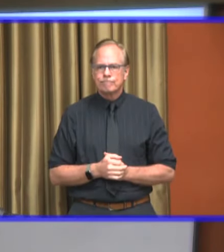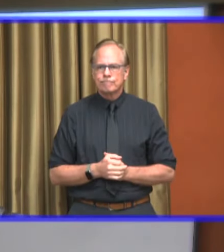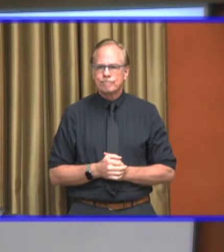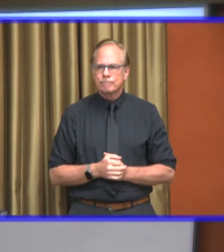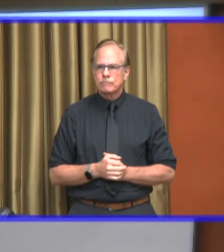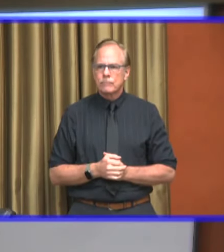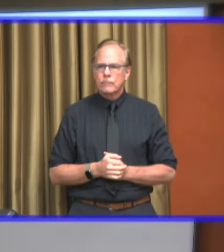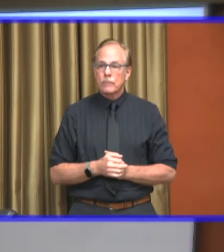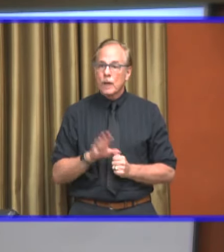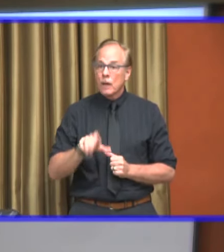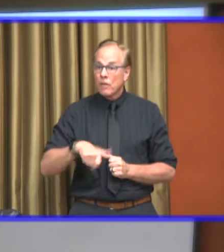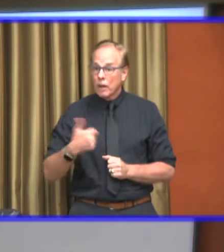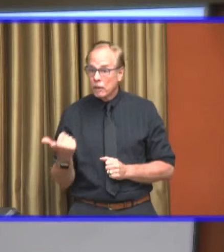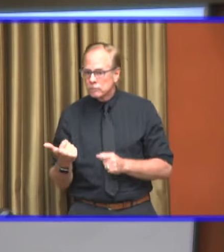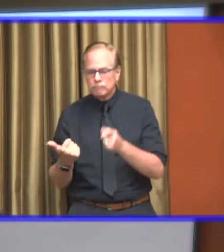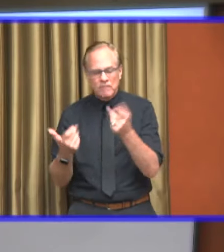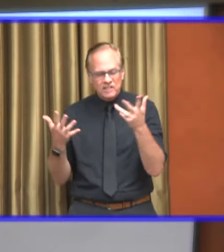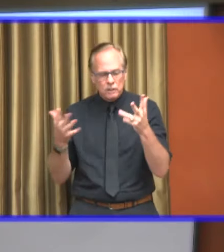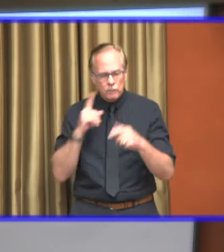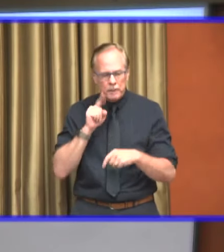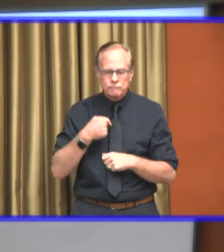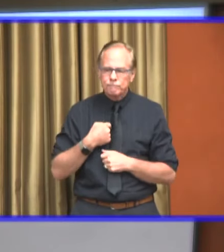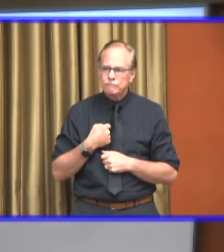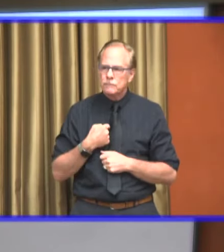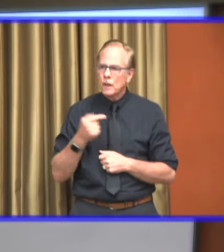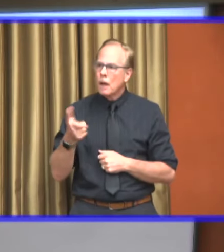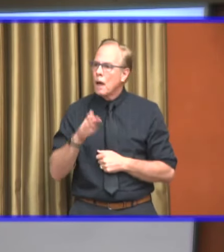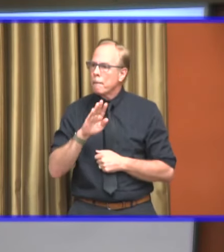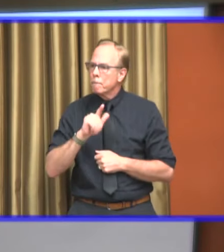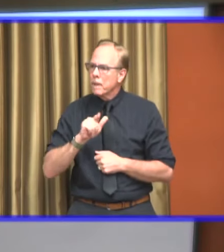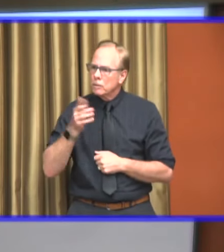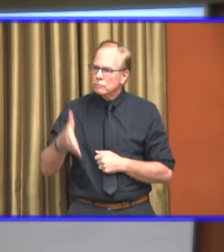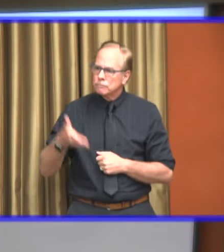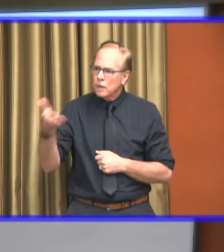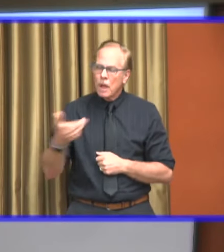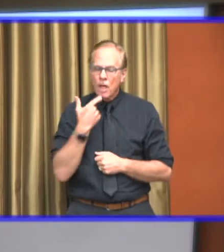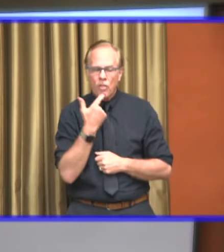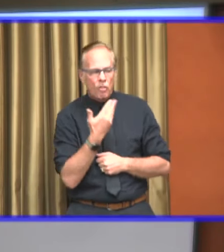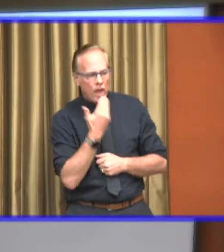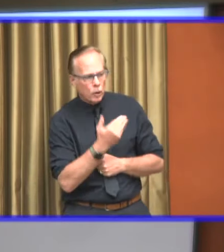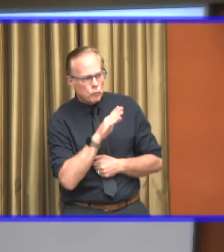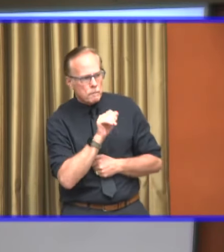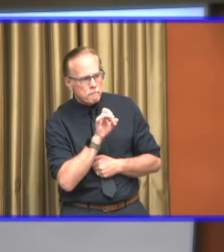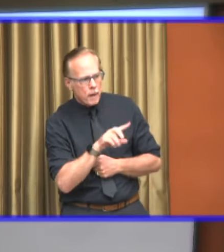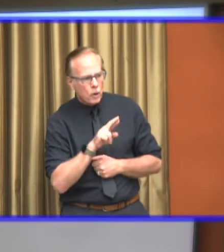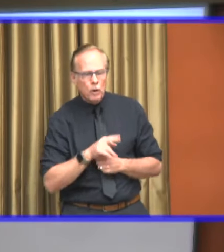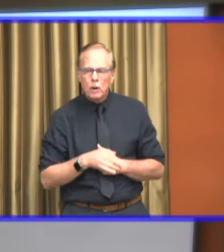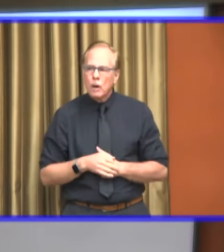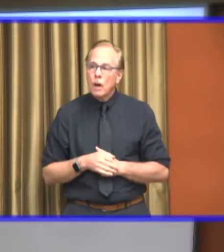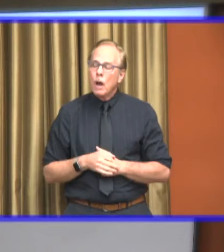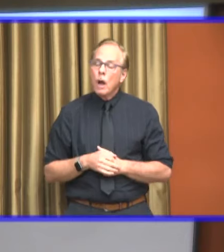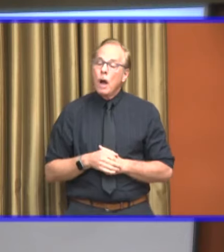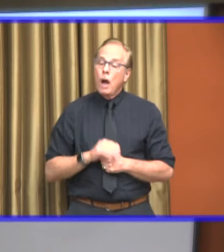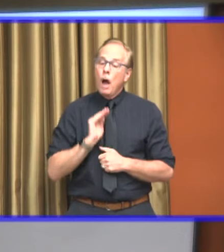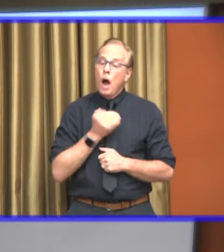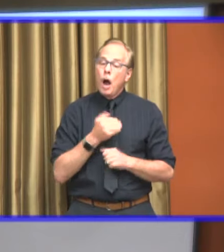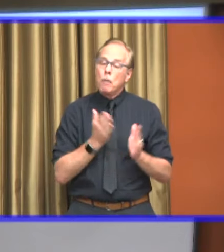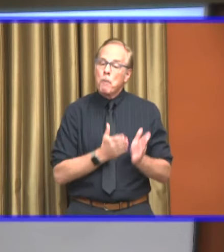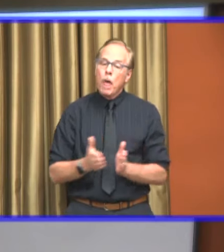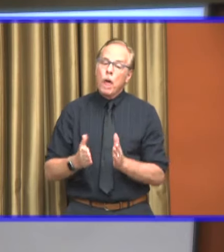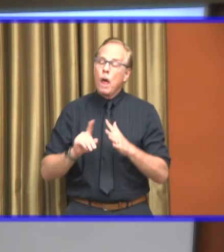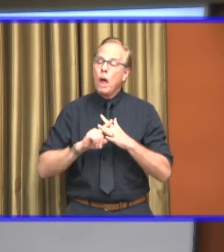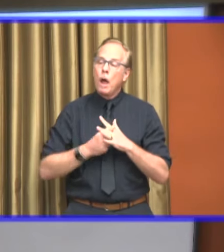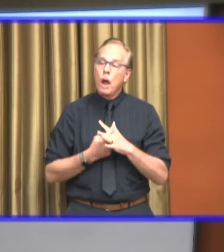Mayor Pro Tem, anything else? That's it for me. Okay. Phil? Thank you, Mayor. It was our intention